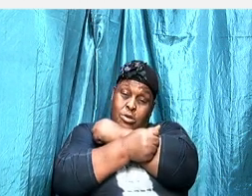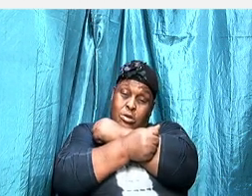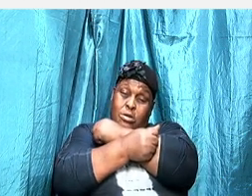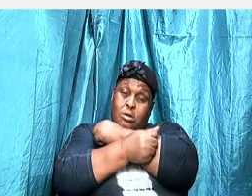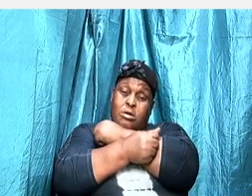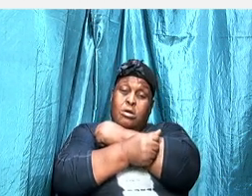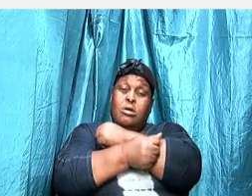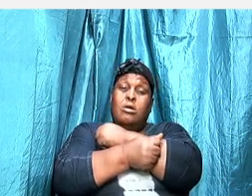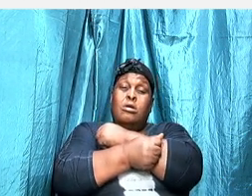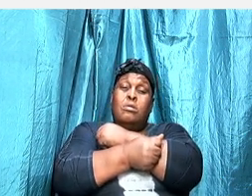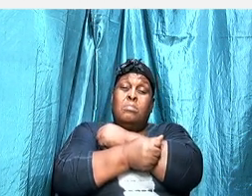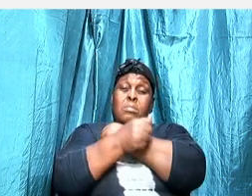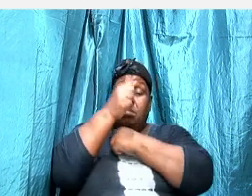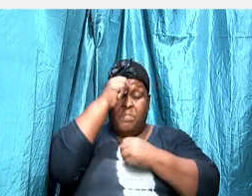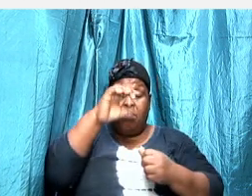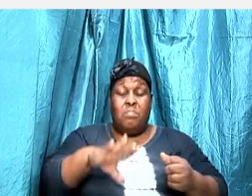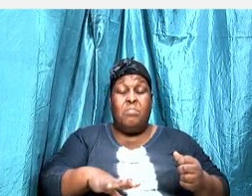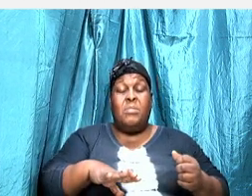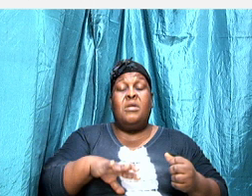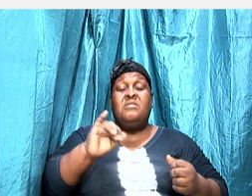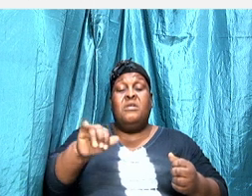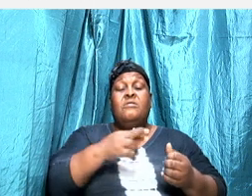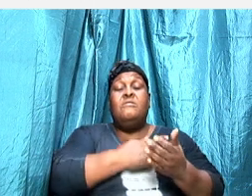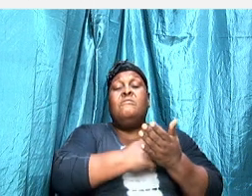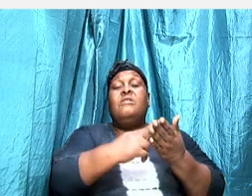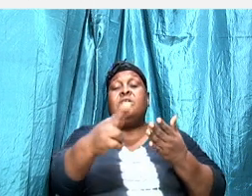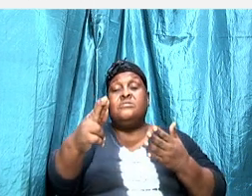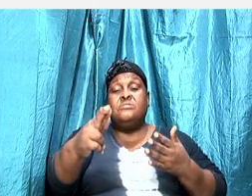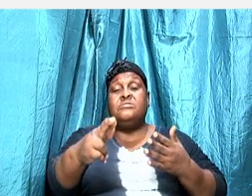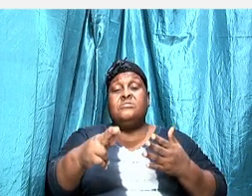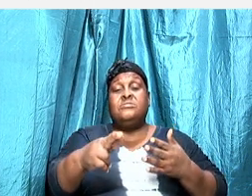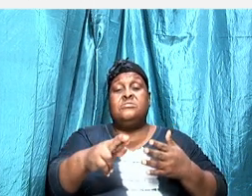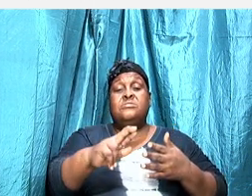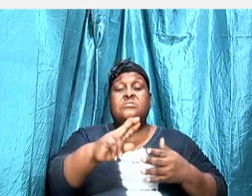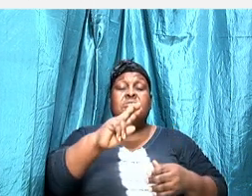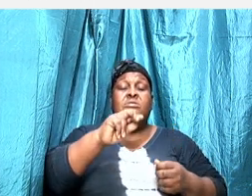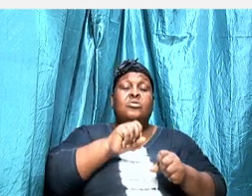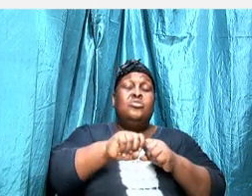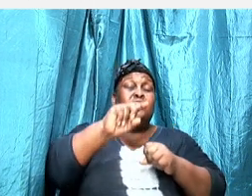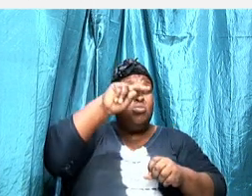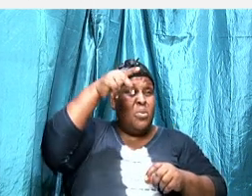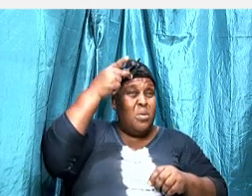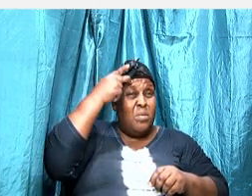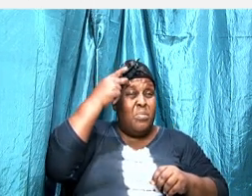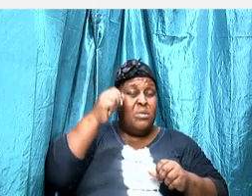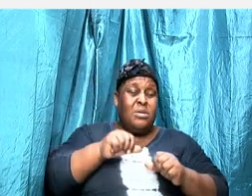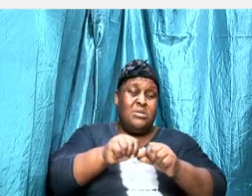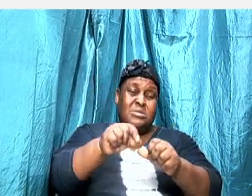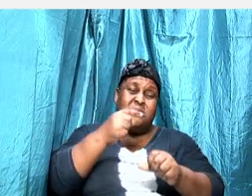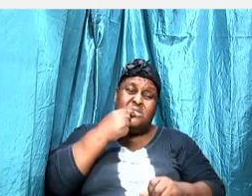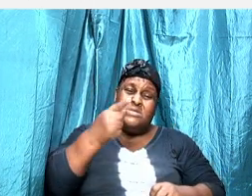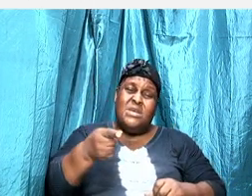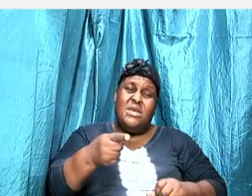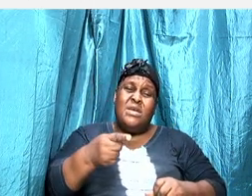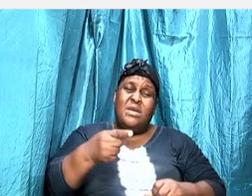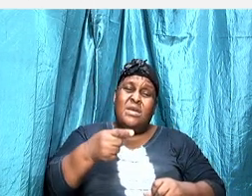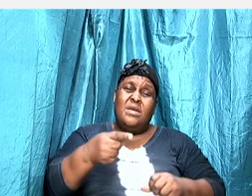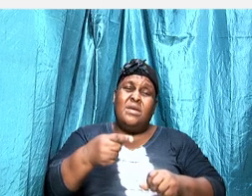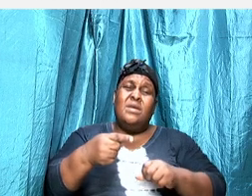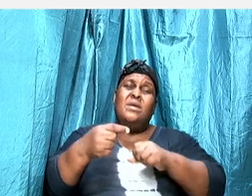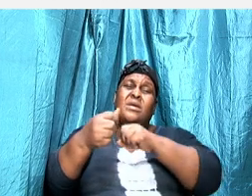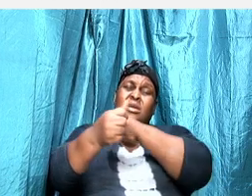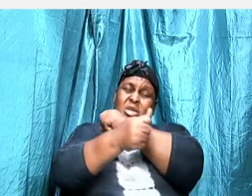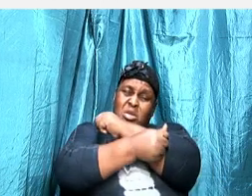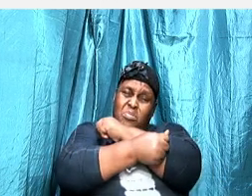for righteousness. And Paul went on to say that when he believed God, he believed God before he was